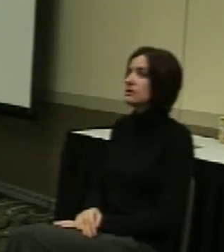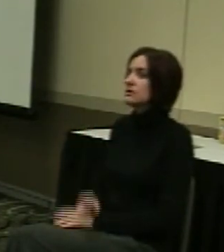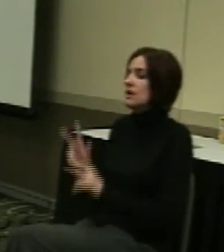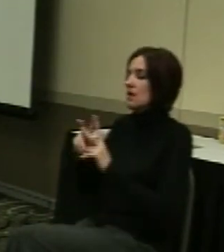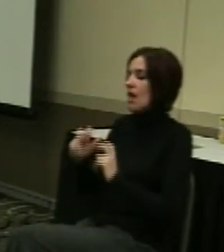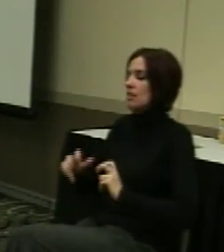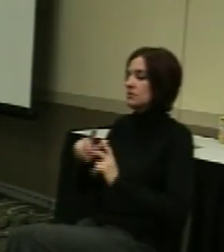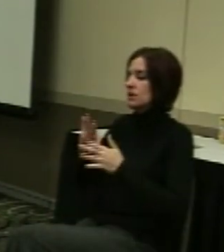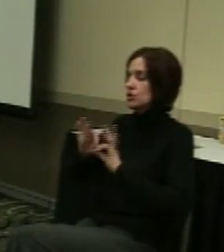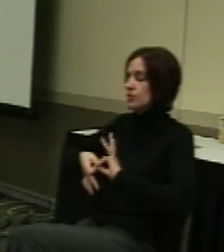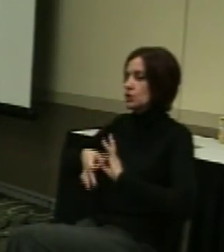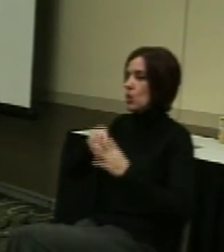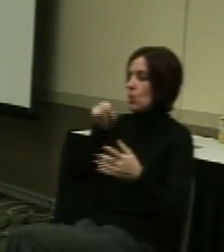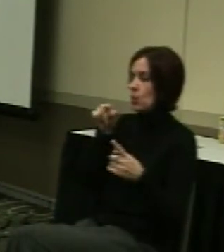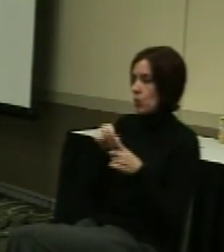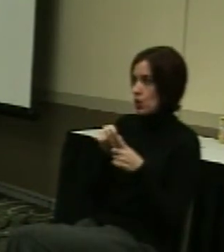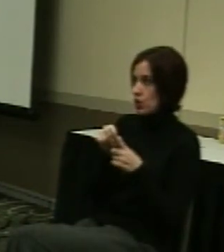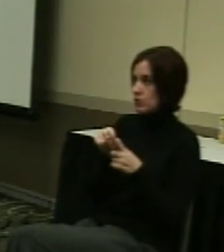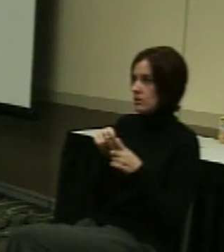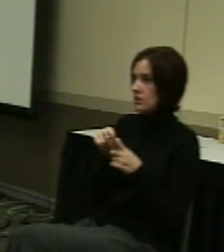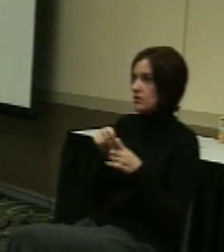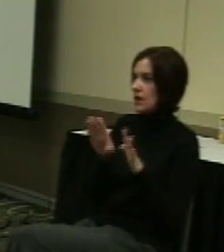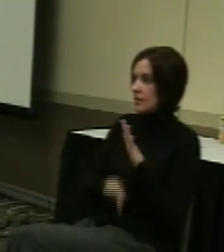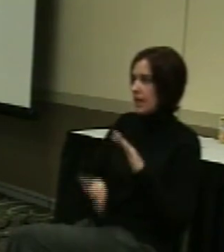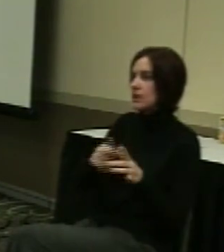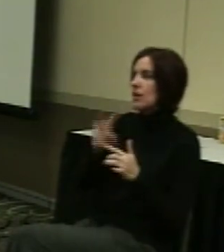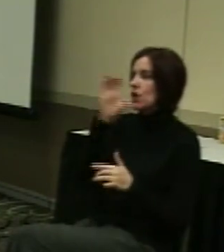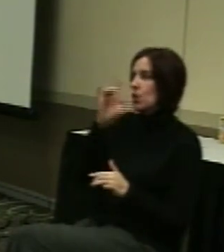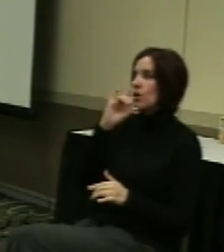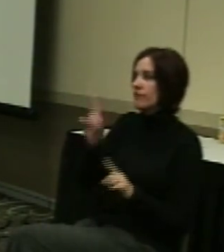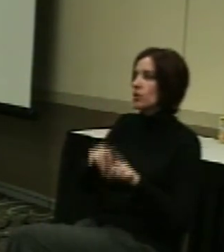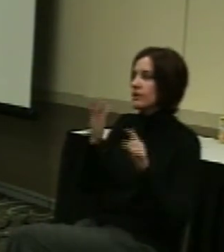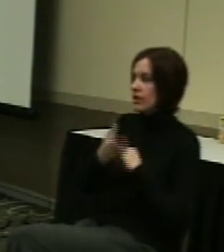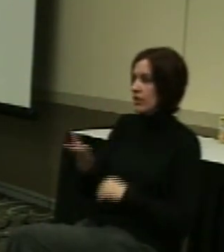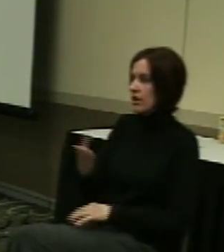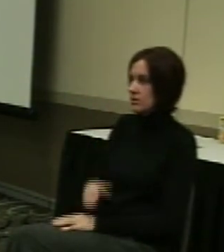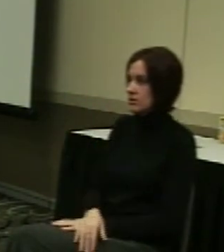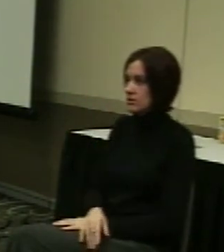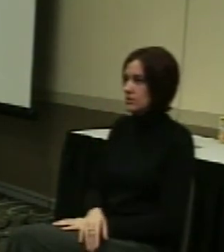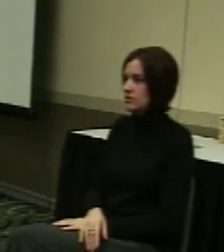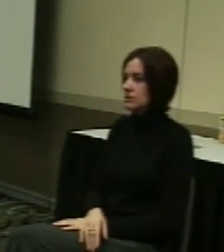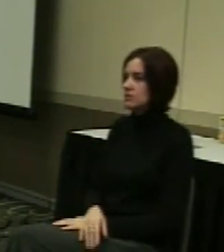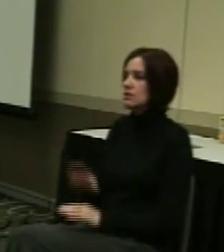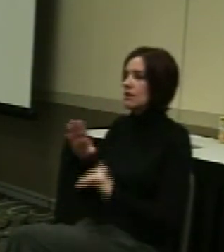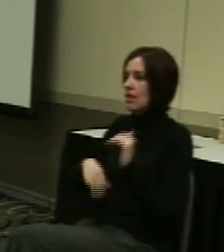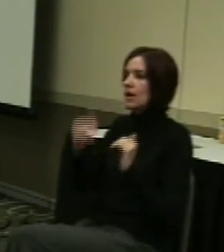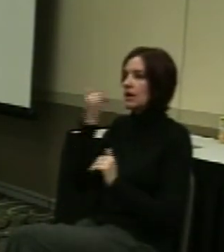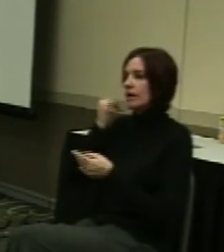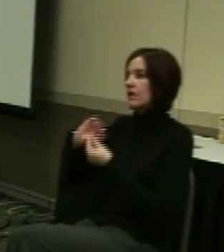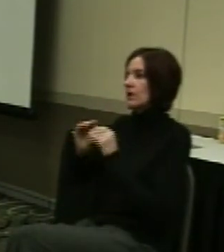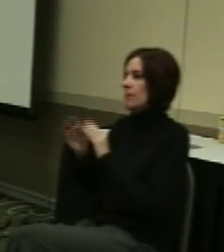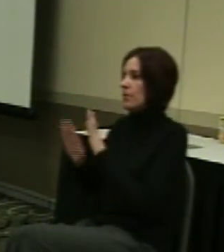that is word based, you're looking for different things than what you would be looking for if you were numerically based.